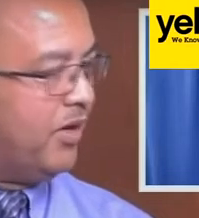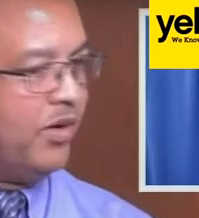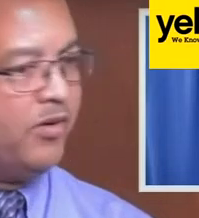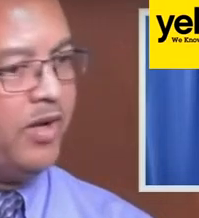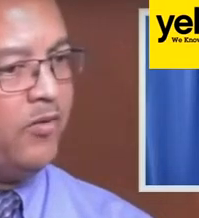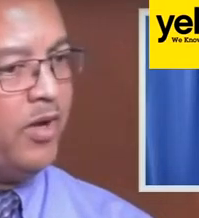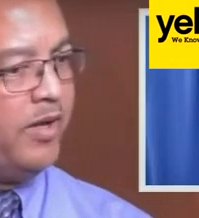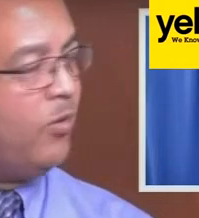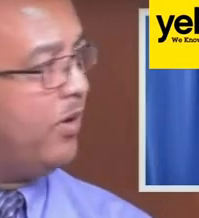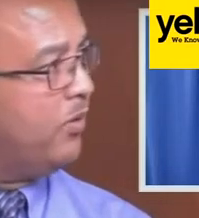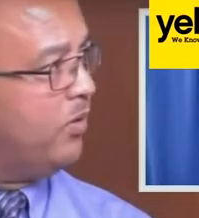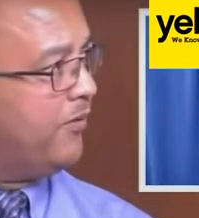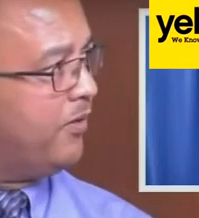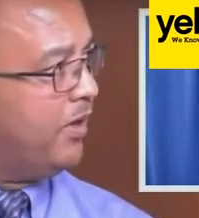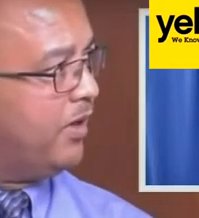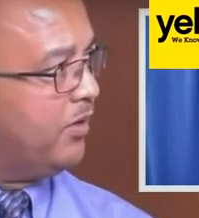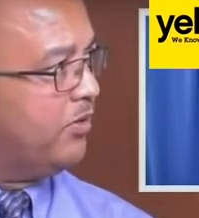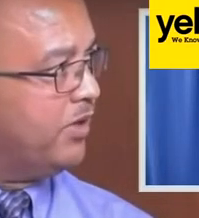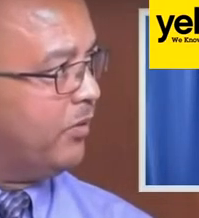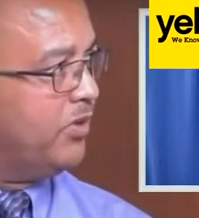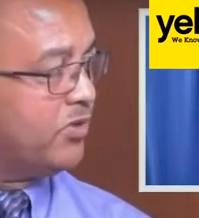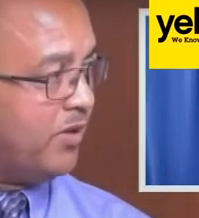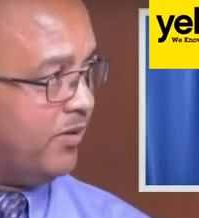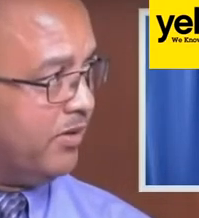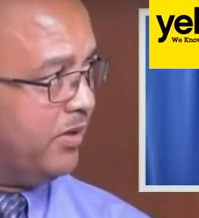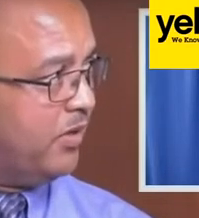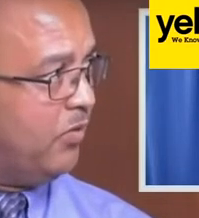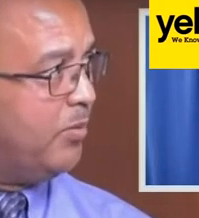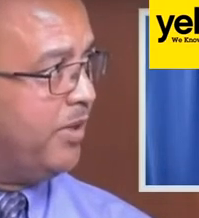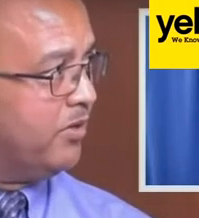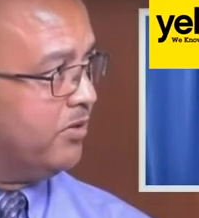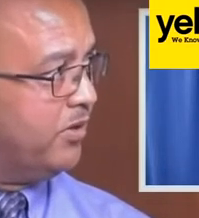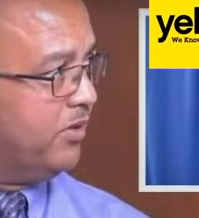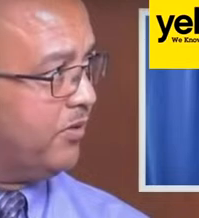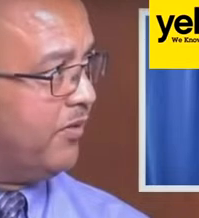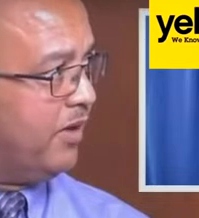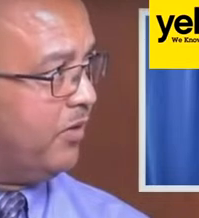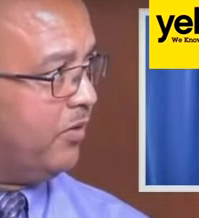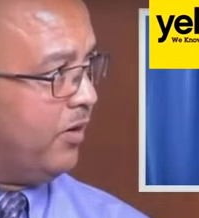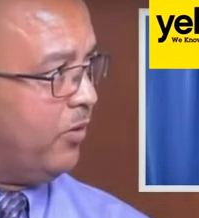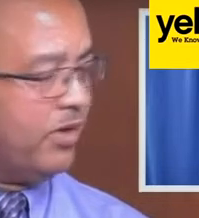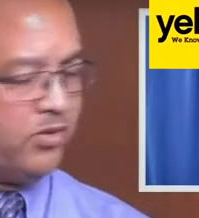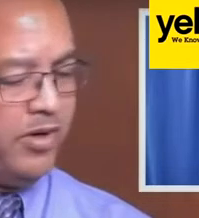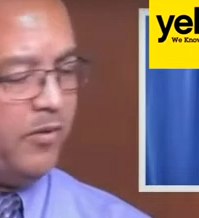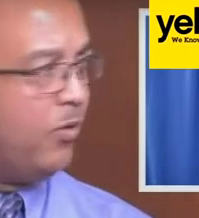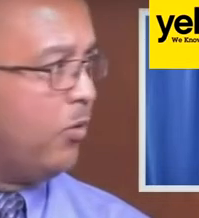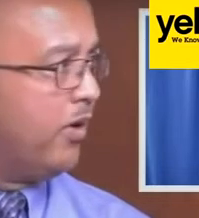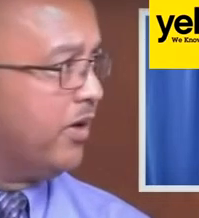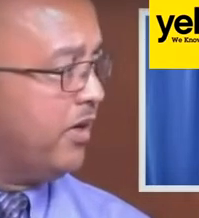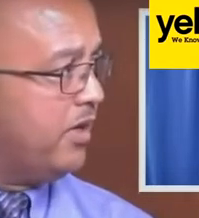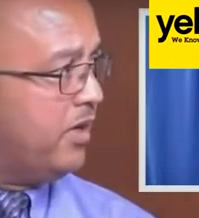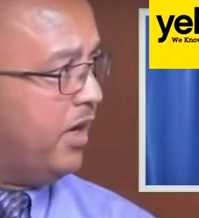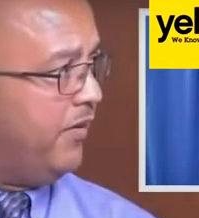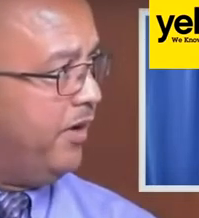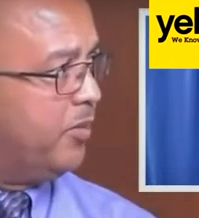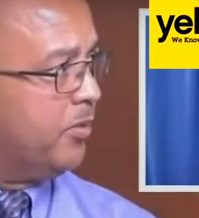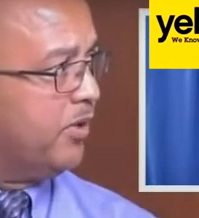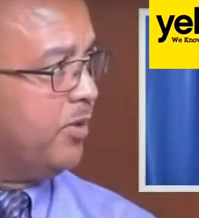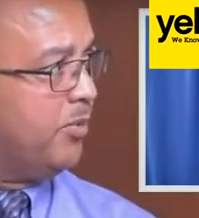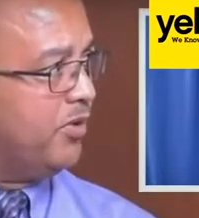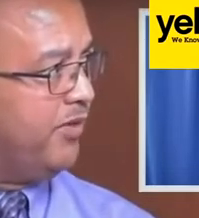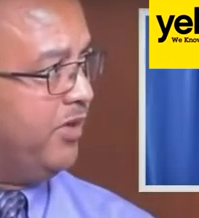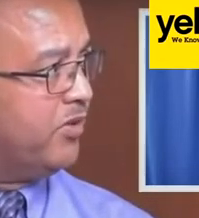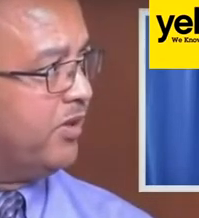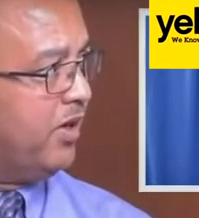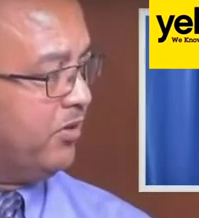definitely now anyone who have contact with travelers will be considered frontline workers. So everyone who work at the airports